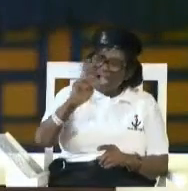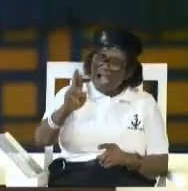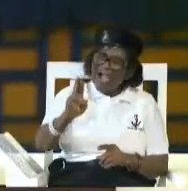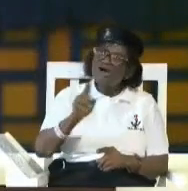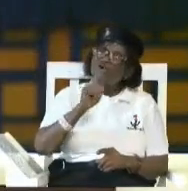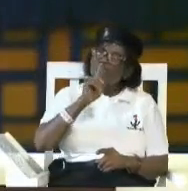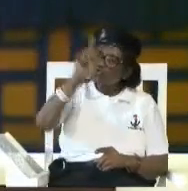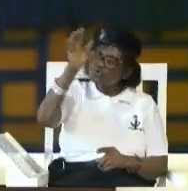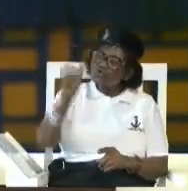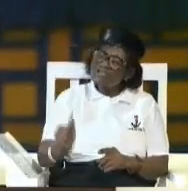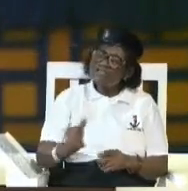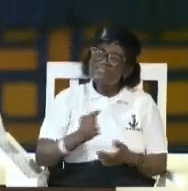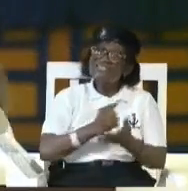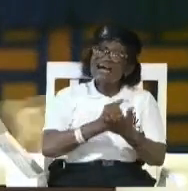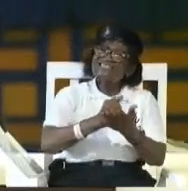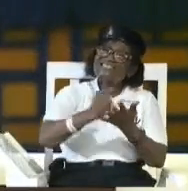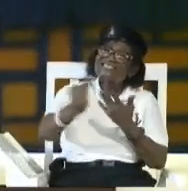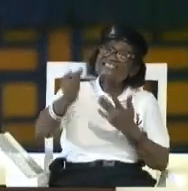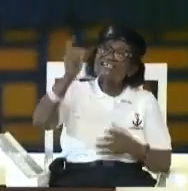truly sanctified,